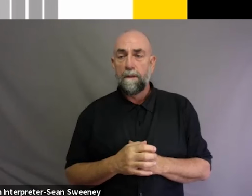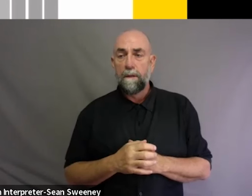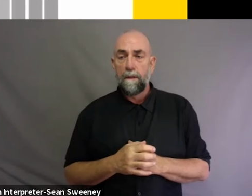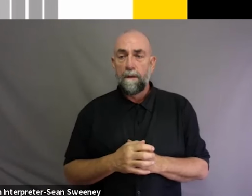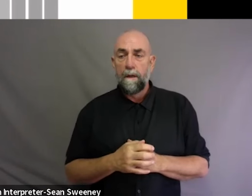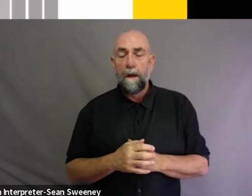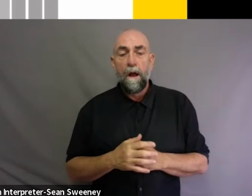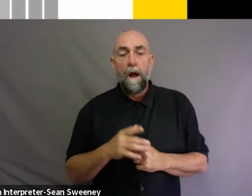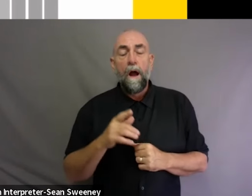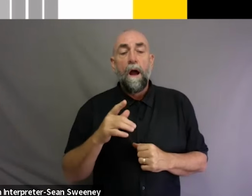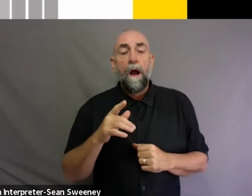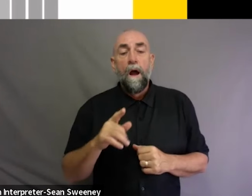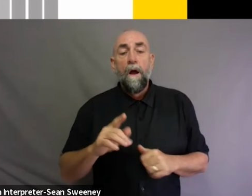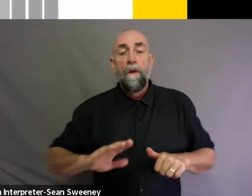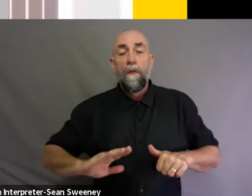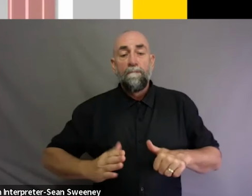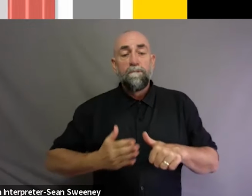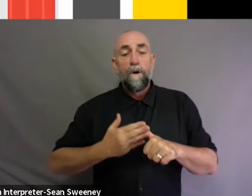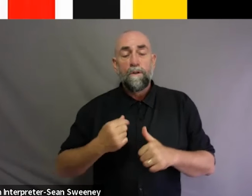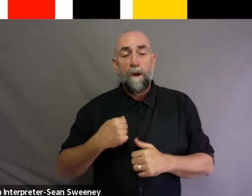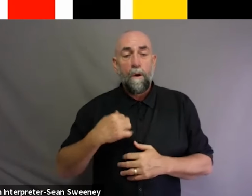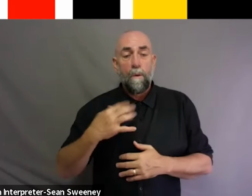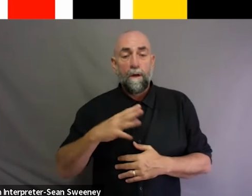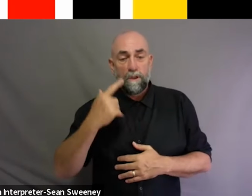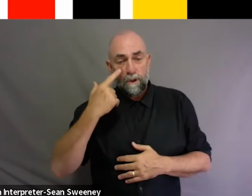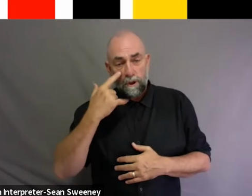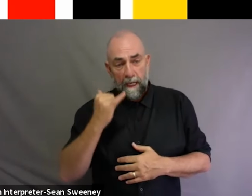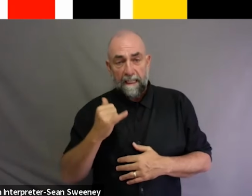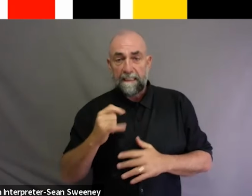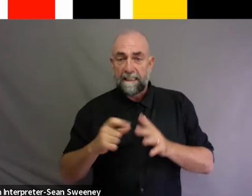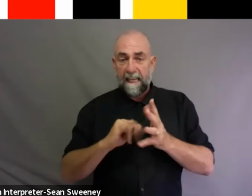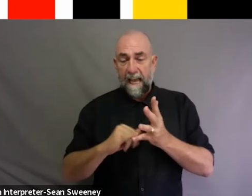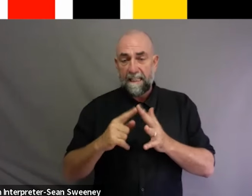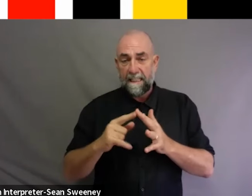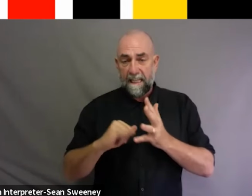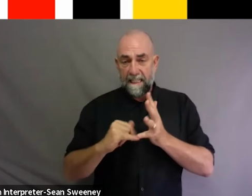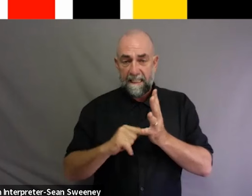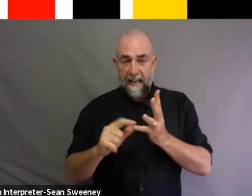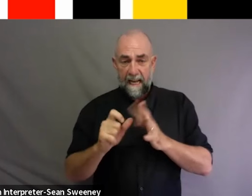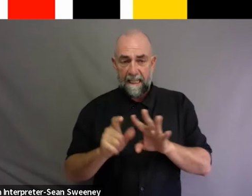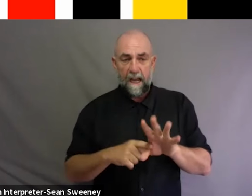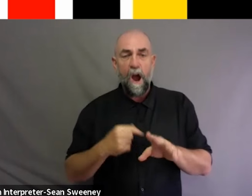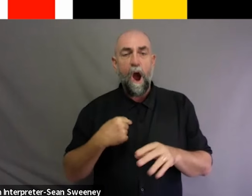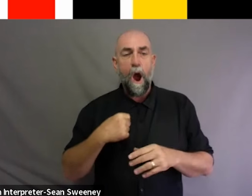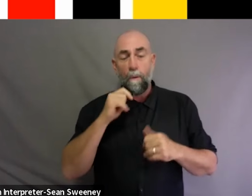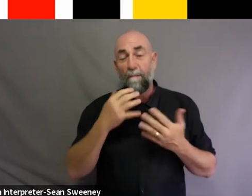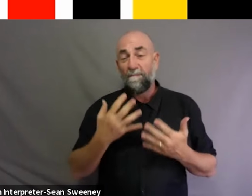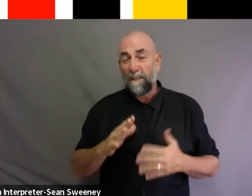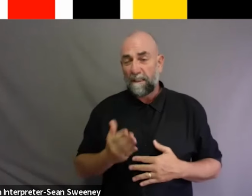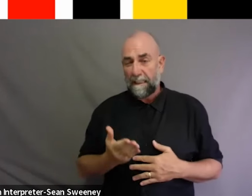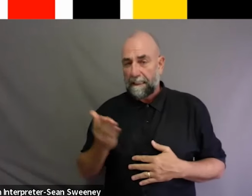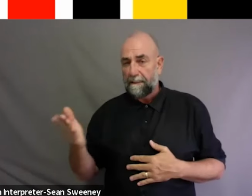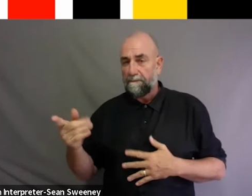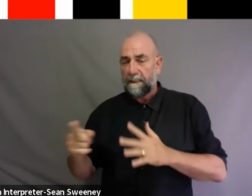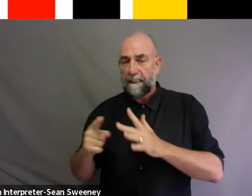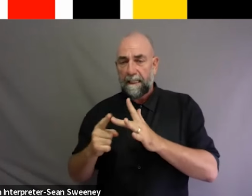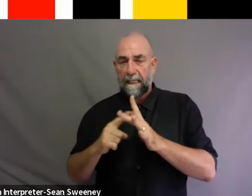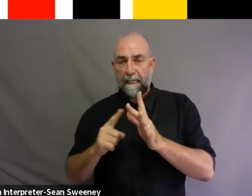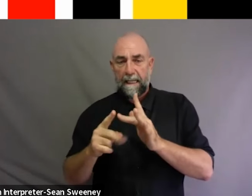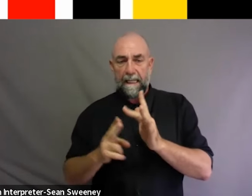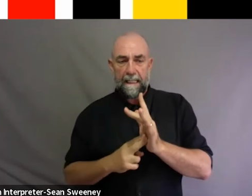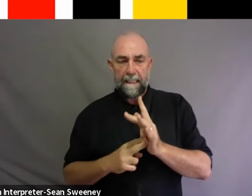So the first one we'll look at is case study, which I'll pass to Ian, because this is the work Ian did about 3 years ago at the School of Electrical